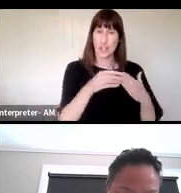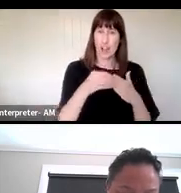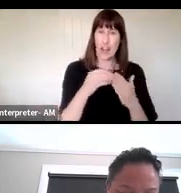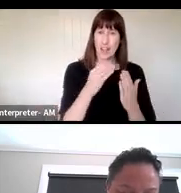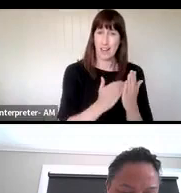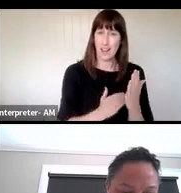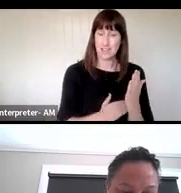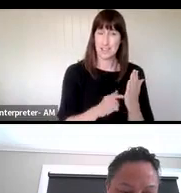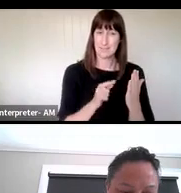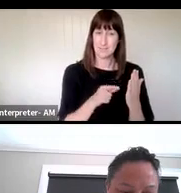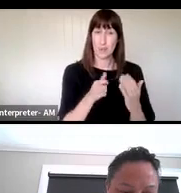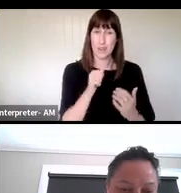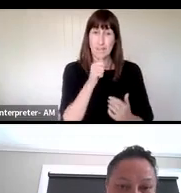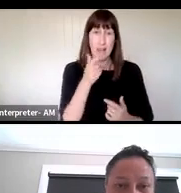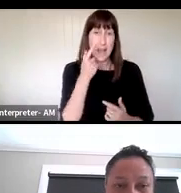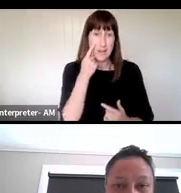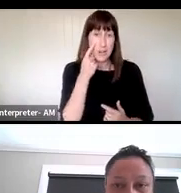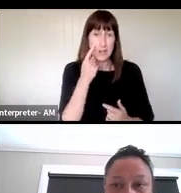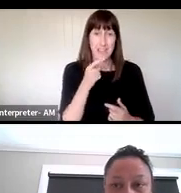good examples,